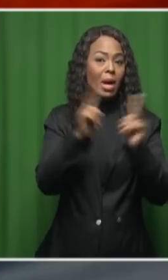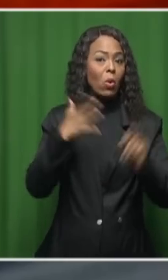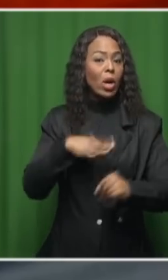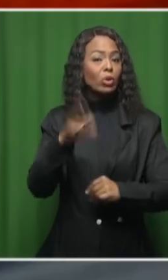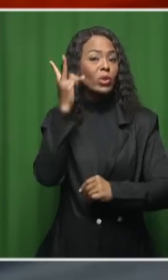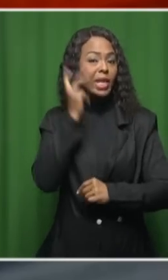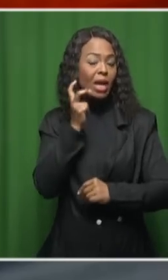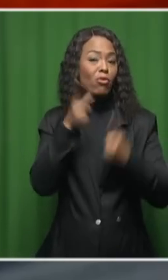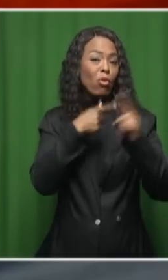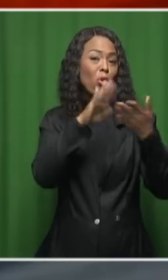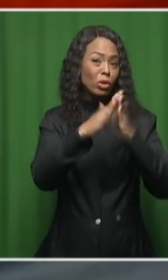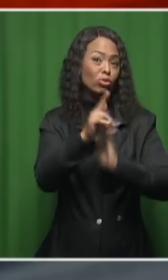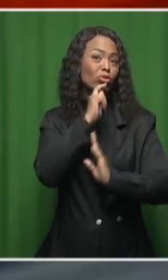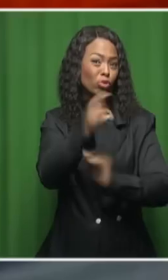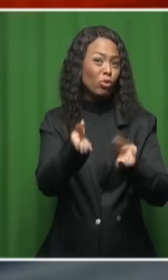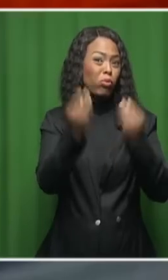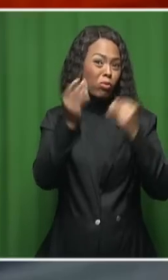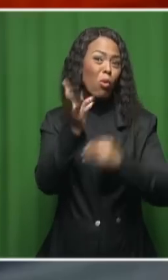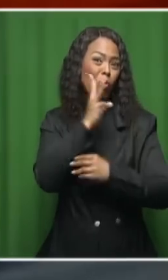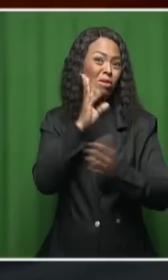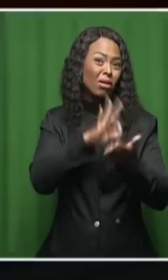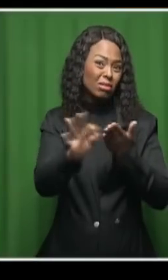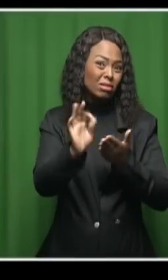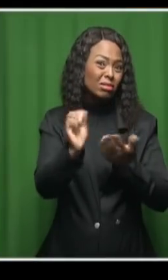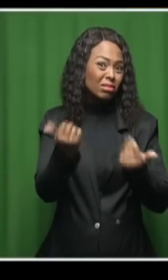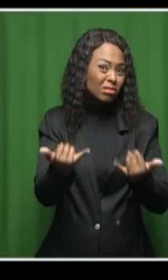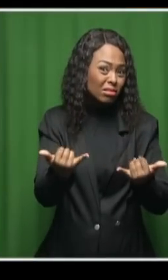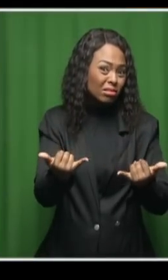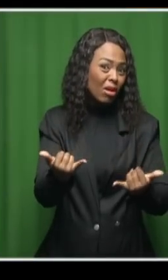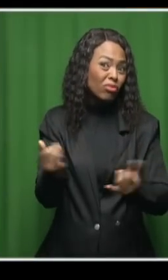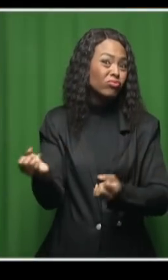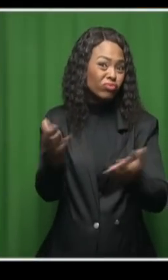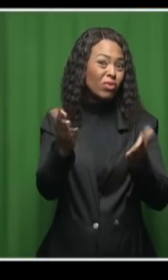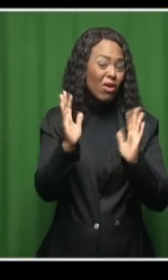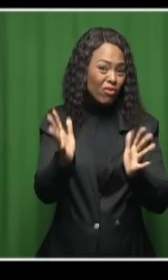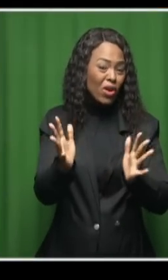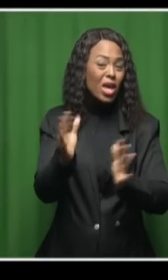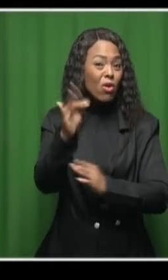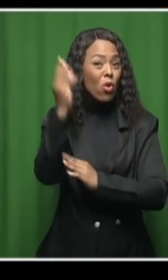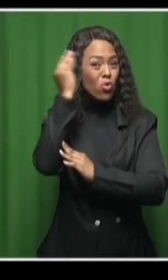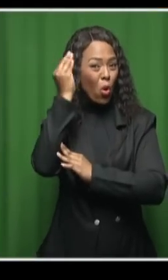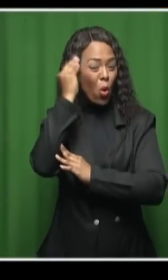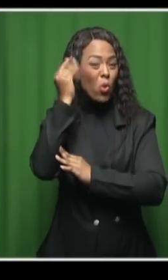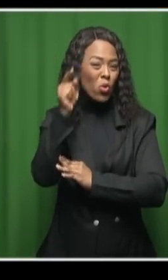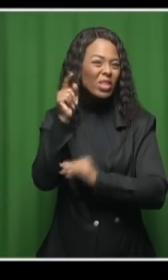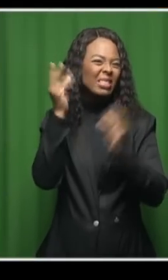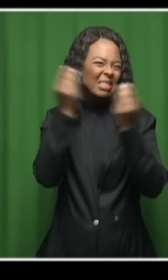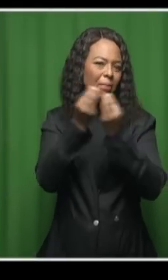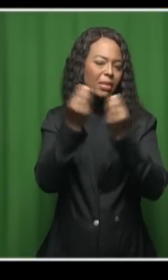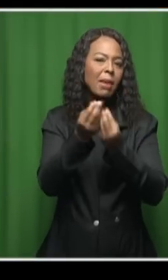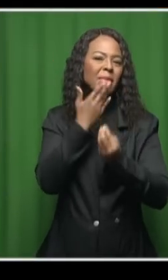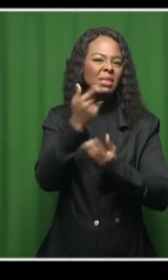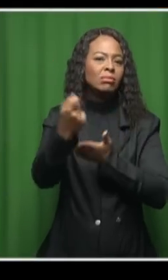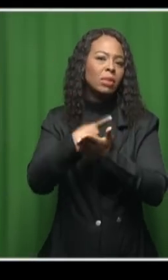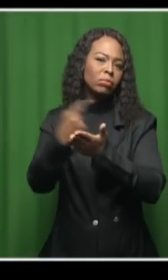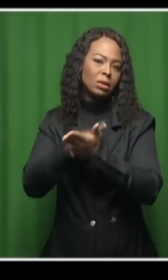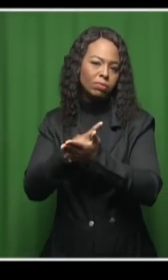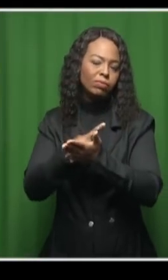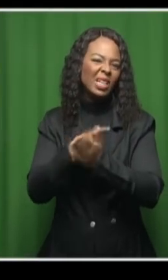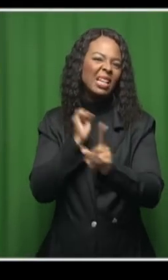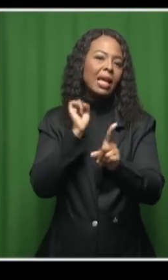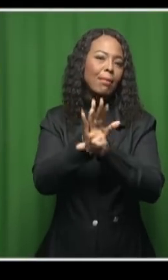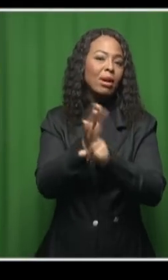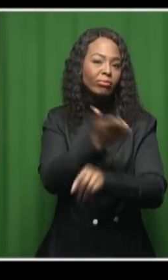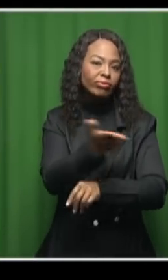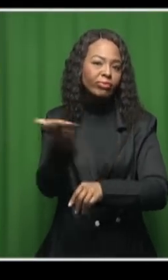in Hammanskraal. If you're watching us, if you are aware of the situation, please, please, please, we want to hear from you and how it is affecting you.